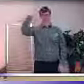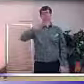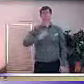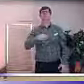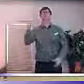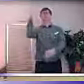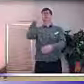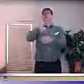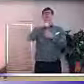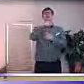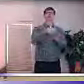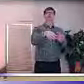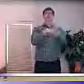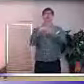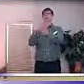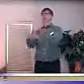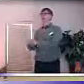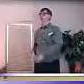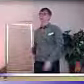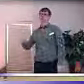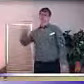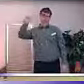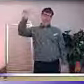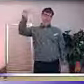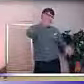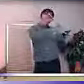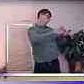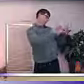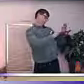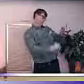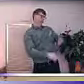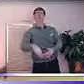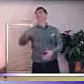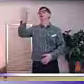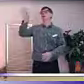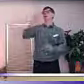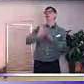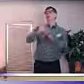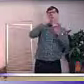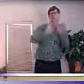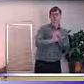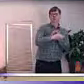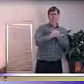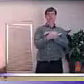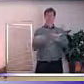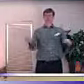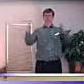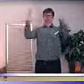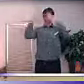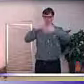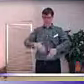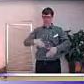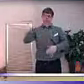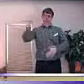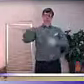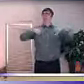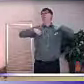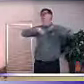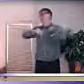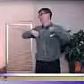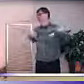invite you to do. Yeah, to carve that marble and set that angel within you